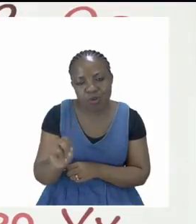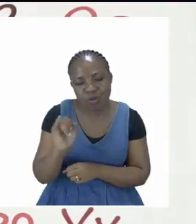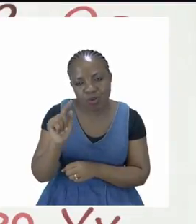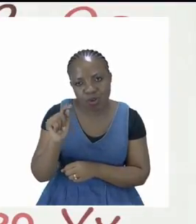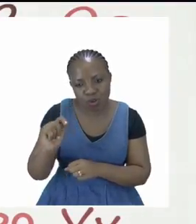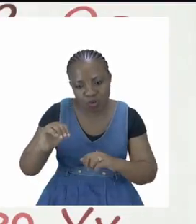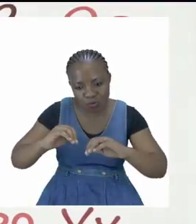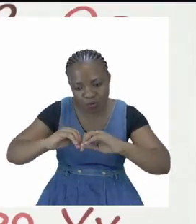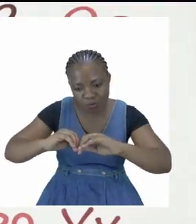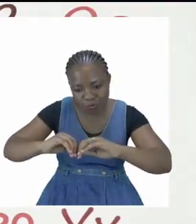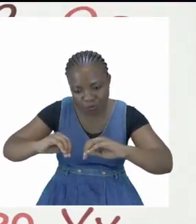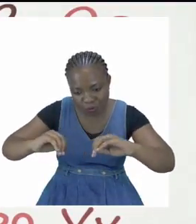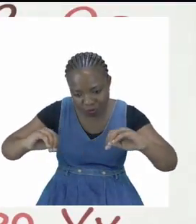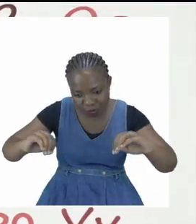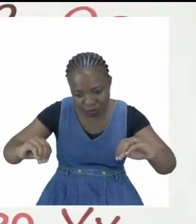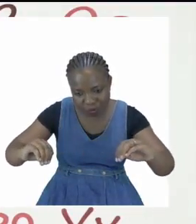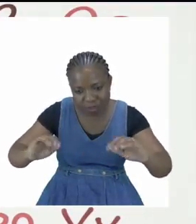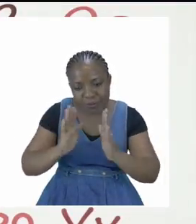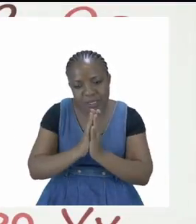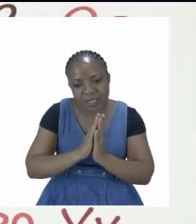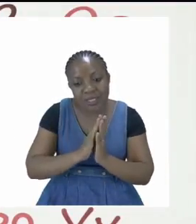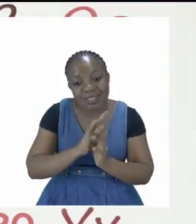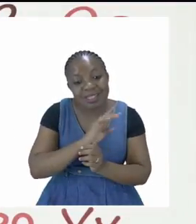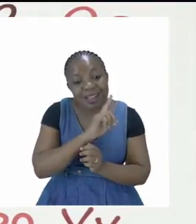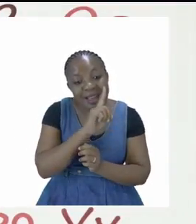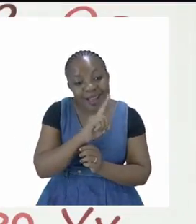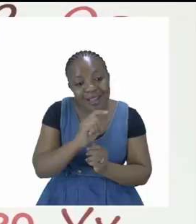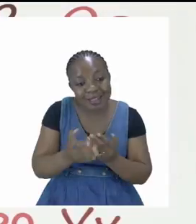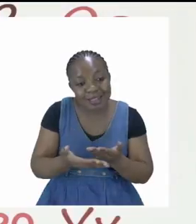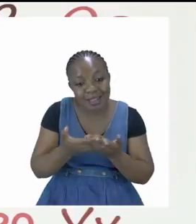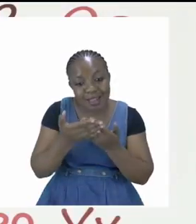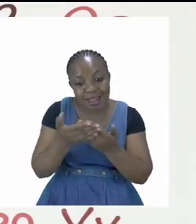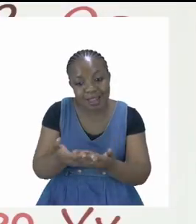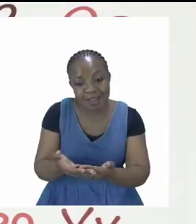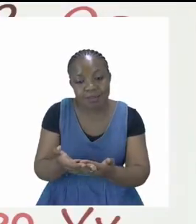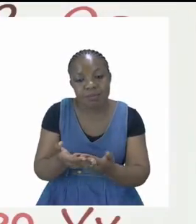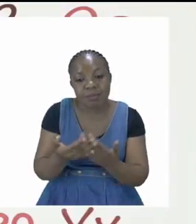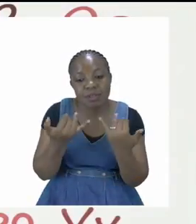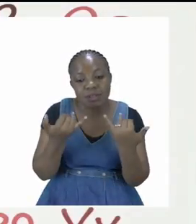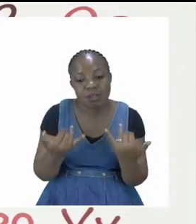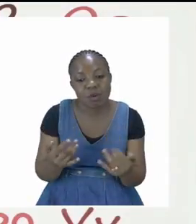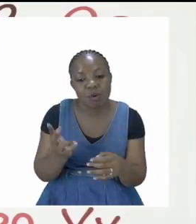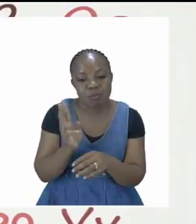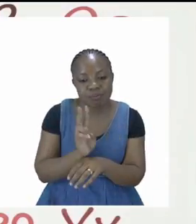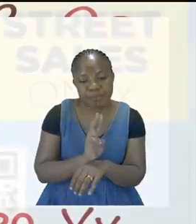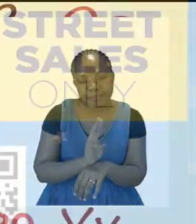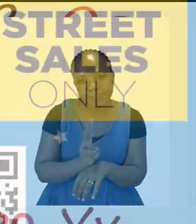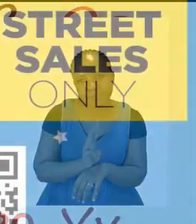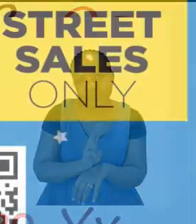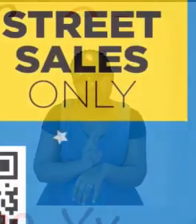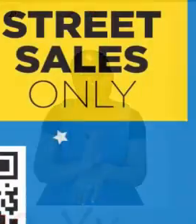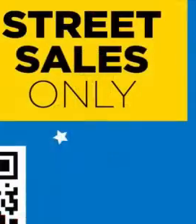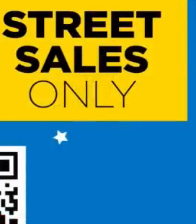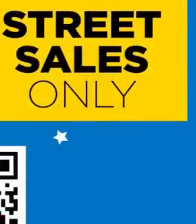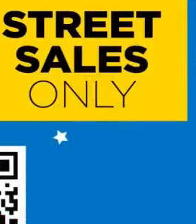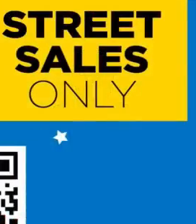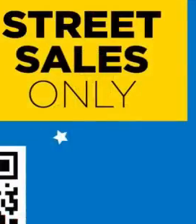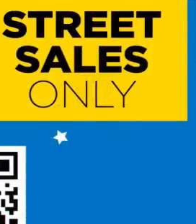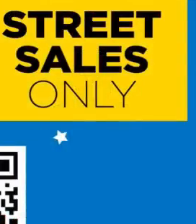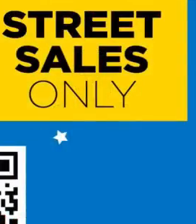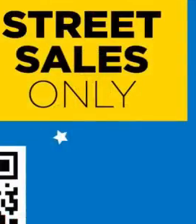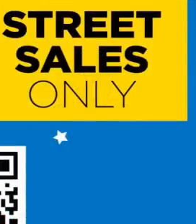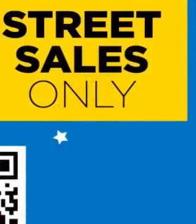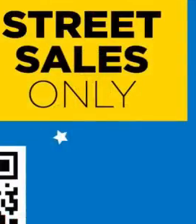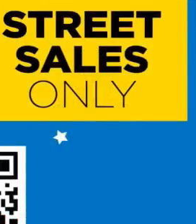and take your time. I will see you soon after this advert. Follow us on My